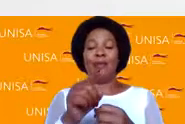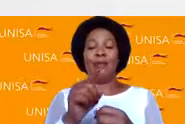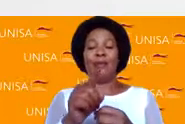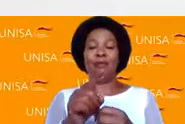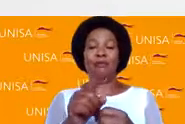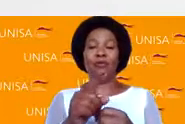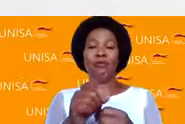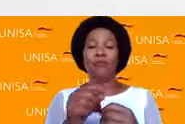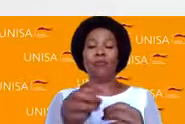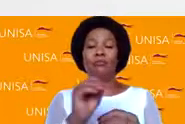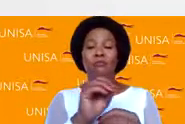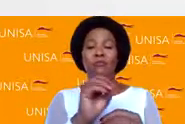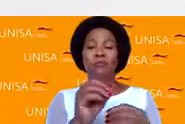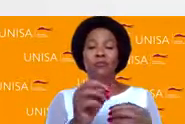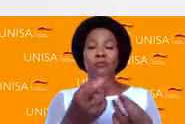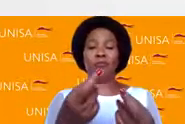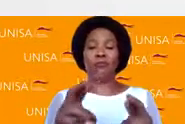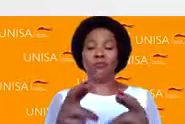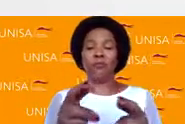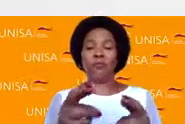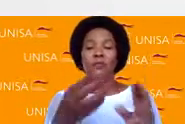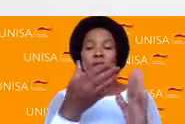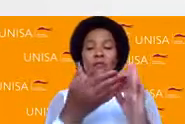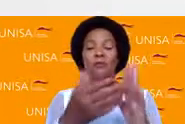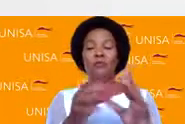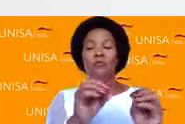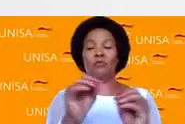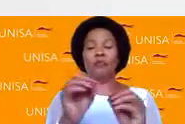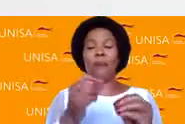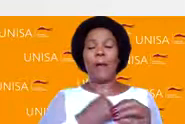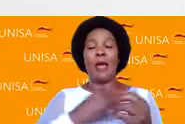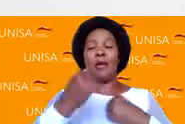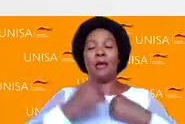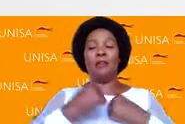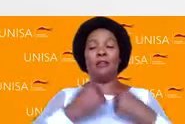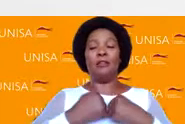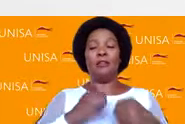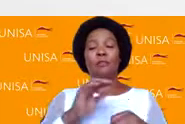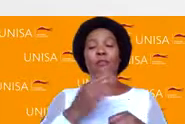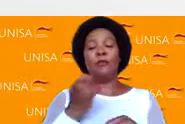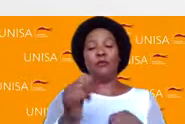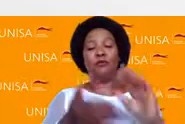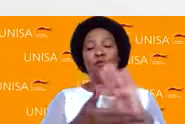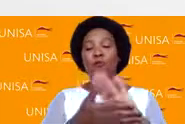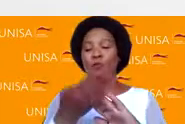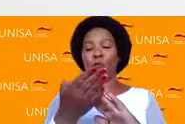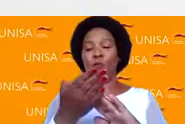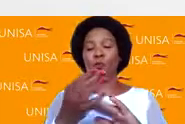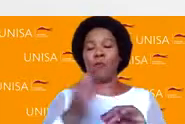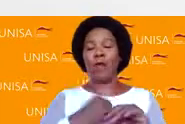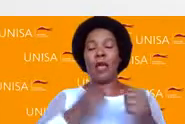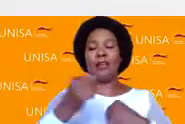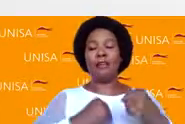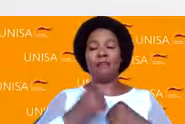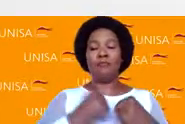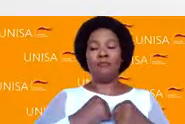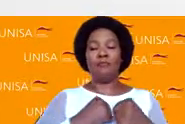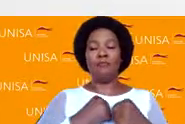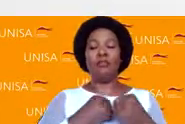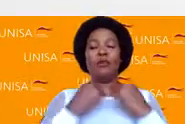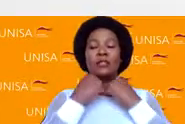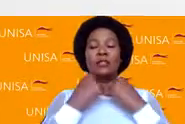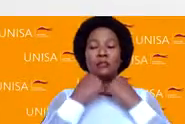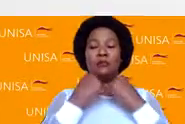now removed from myAdmin. So do not go to the myAdmin anymore assignments